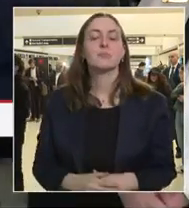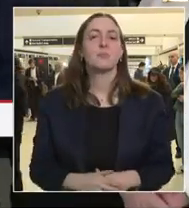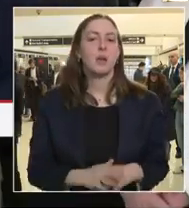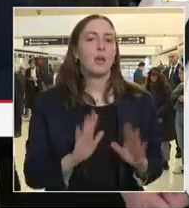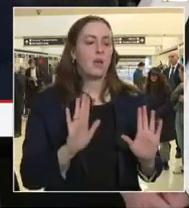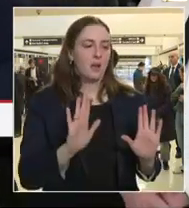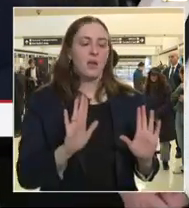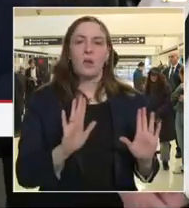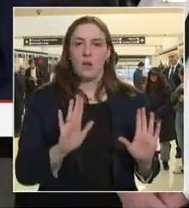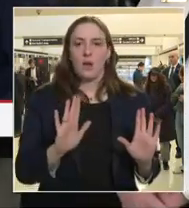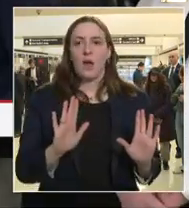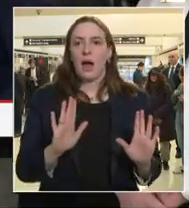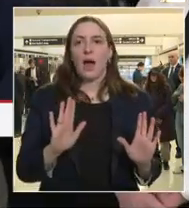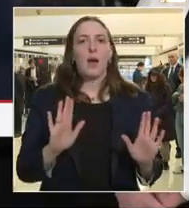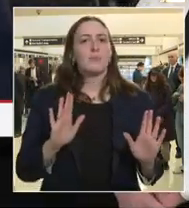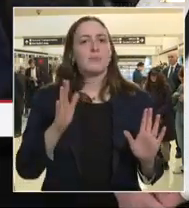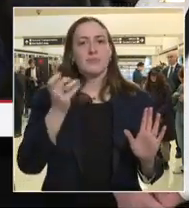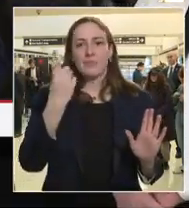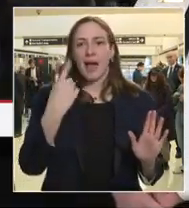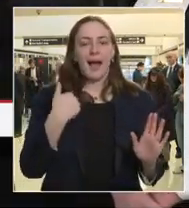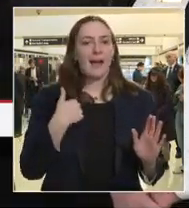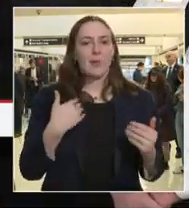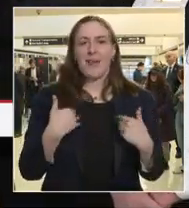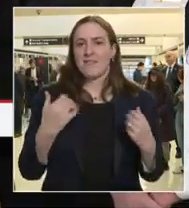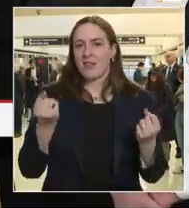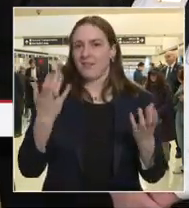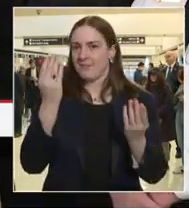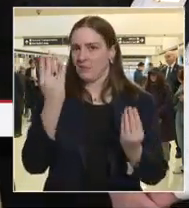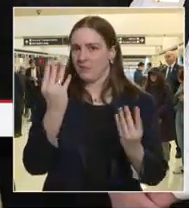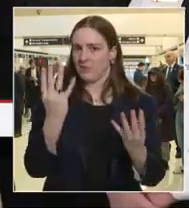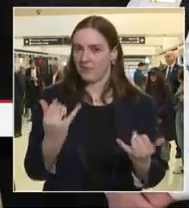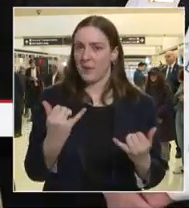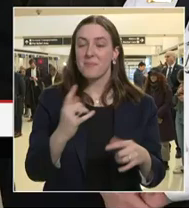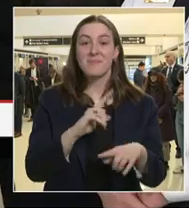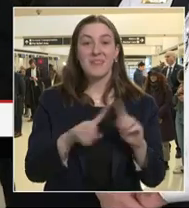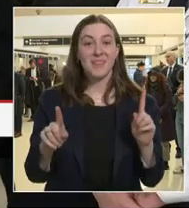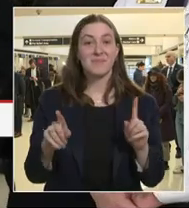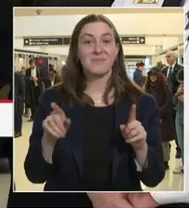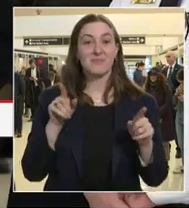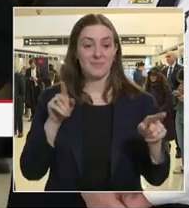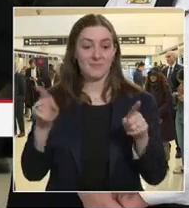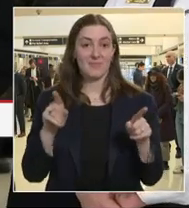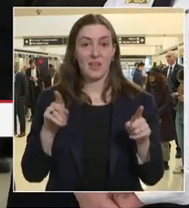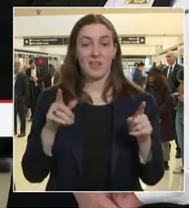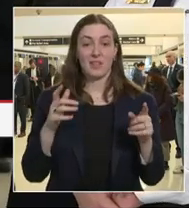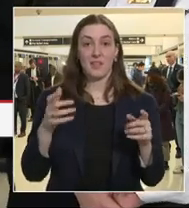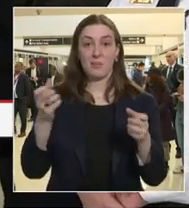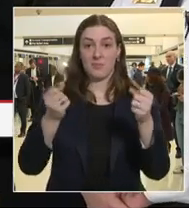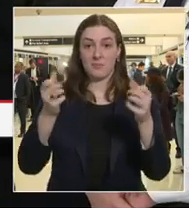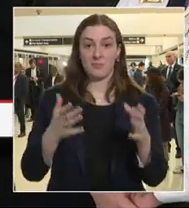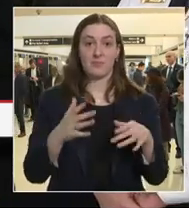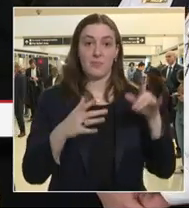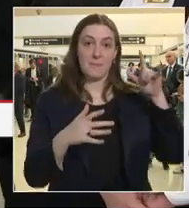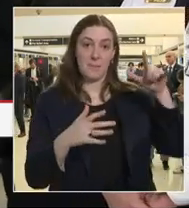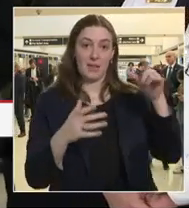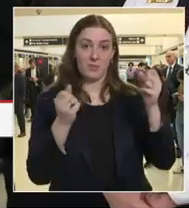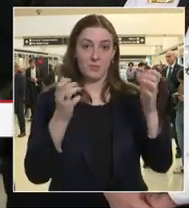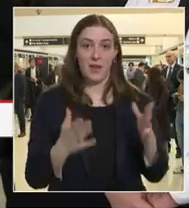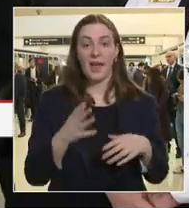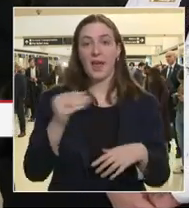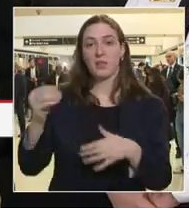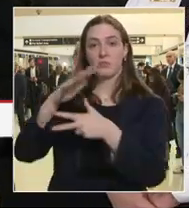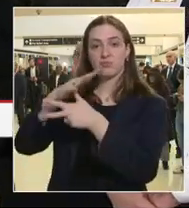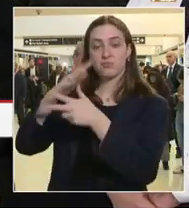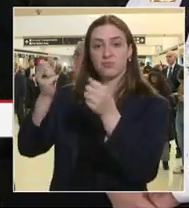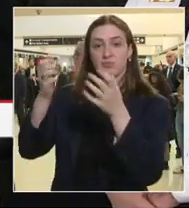Just quickly, I don't have a lot of information to release, but these were experienced pilots. I know that the captain had 6